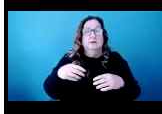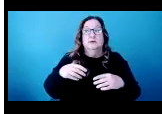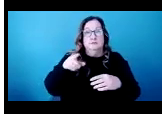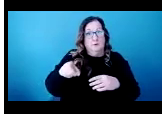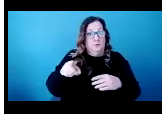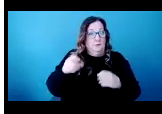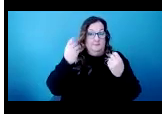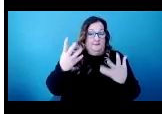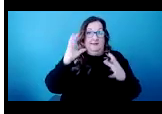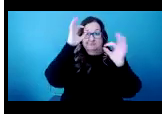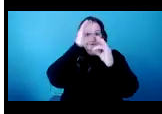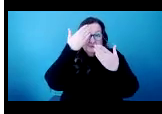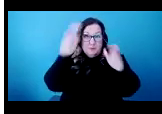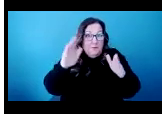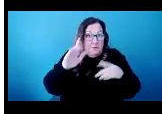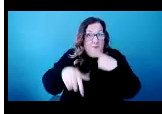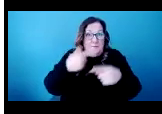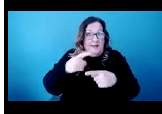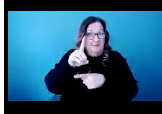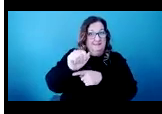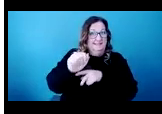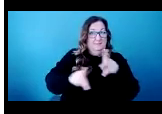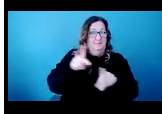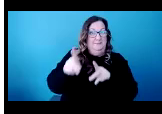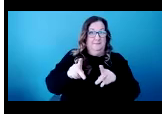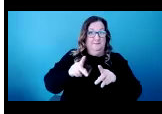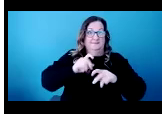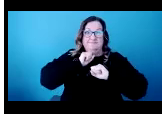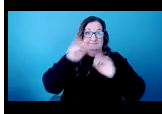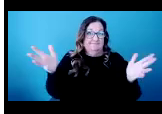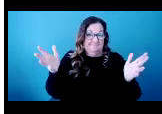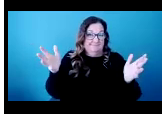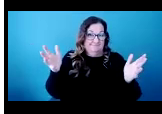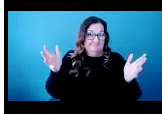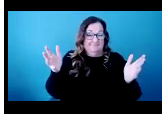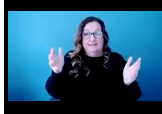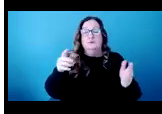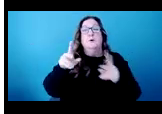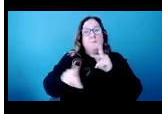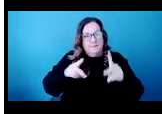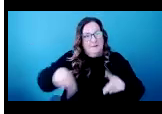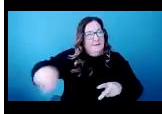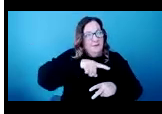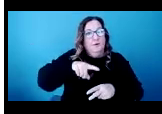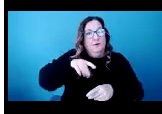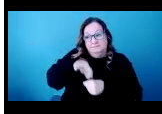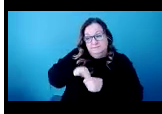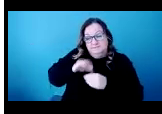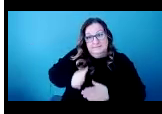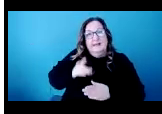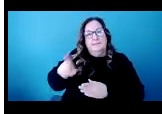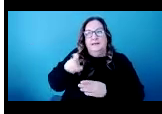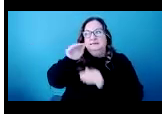don't know about the disability world really at all, except for what their constituents are telling them. So that's how they